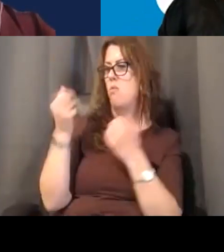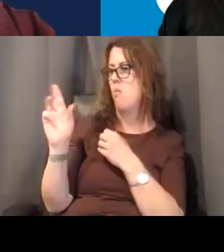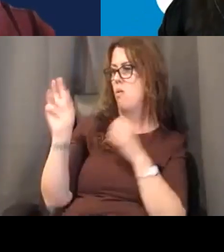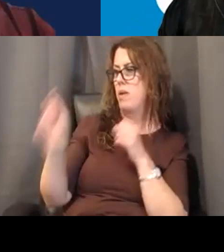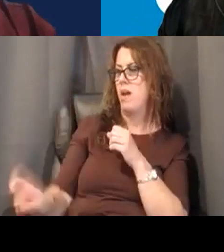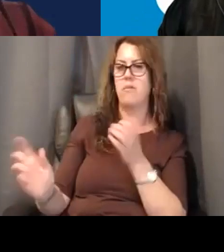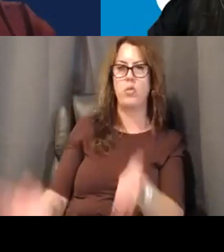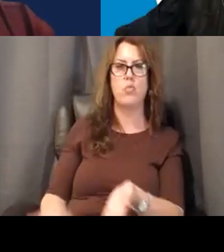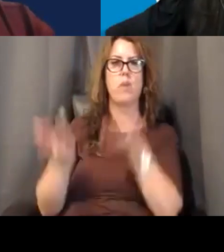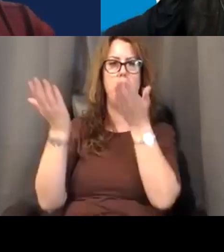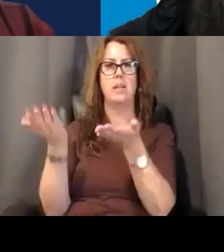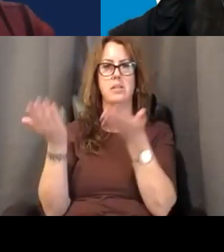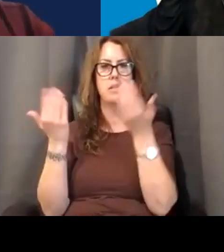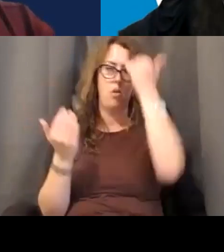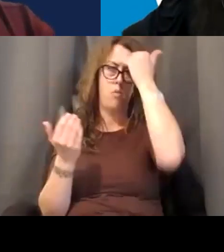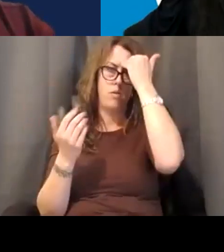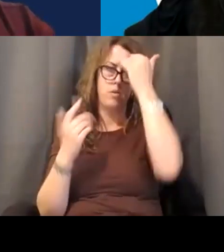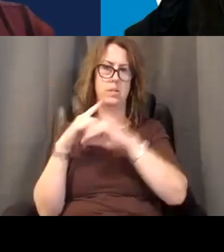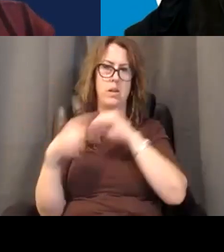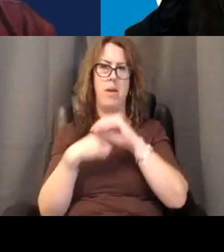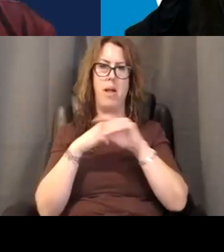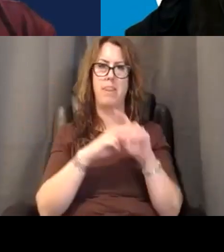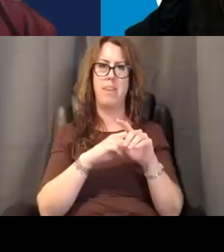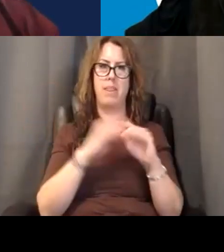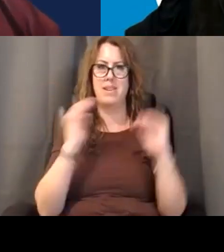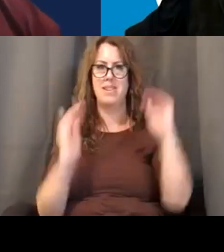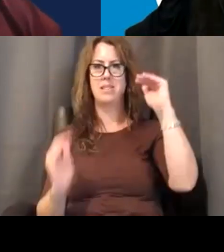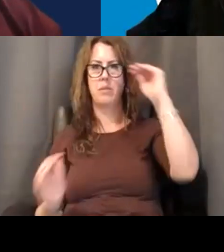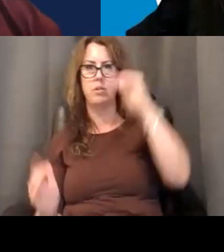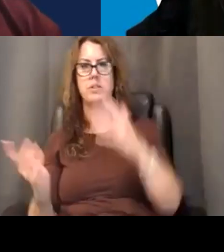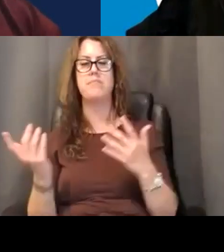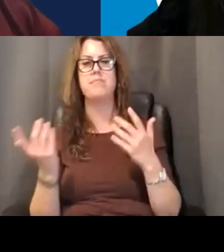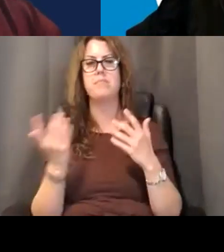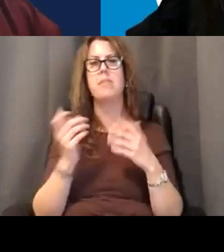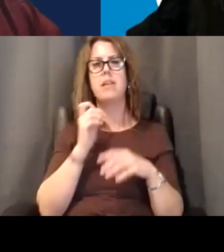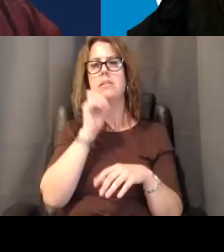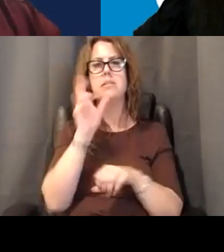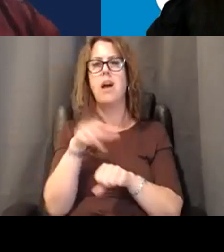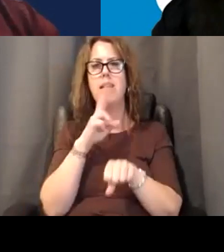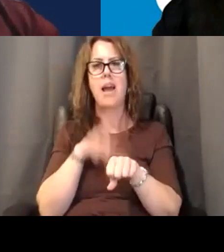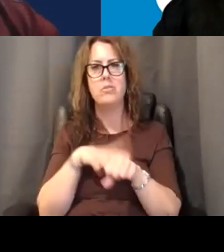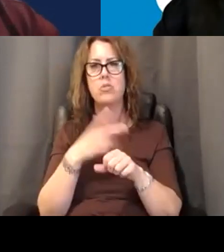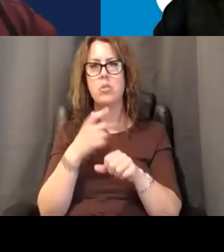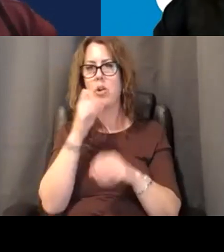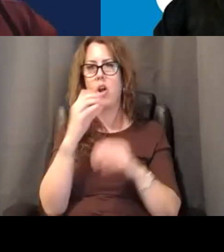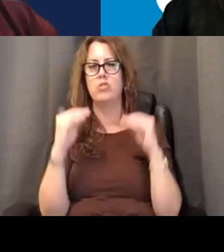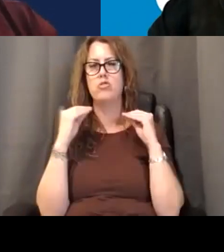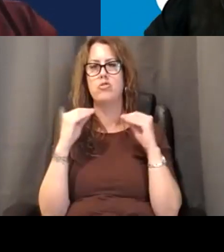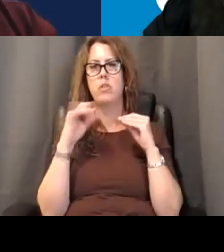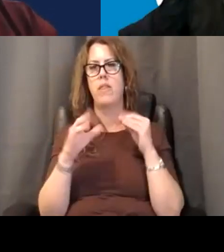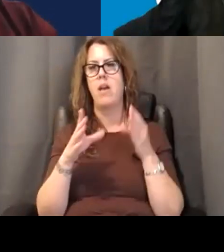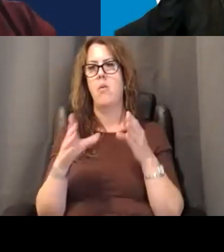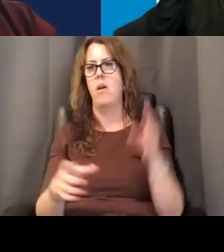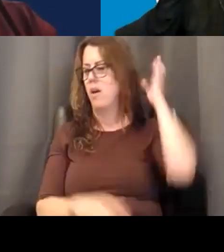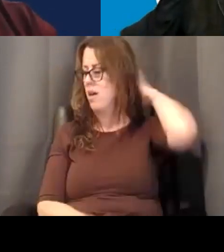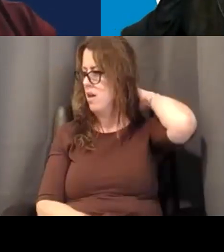own some of that. Like there's just not, you know, there's just not a natural, like, oh, let's just go do that. We're not training that way. So I think it's,